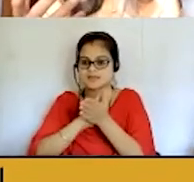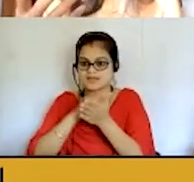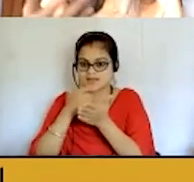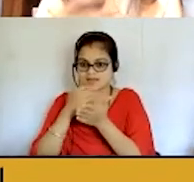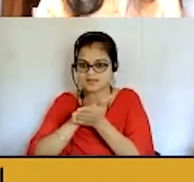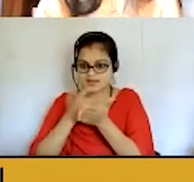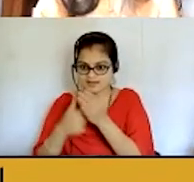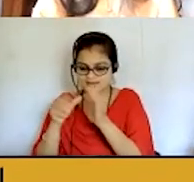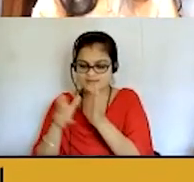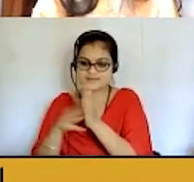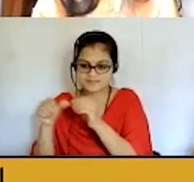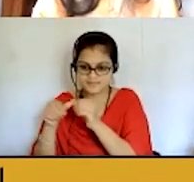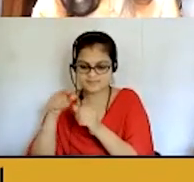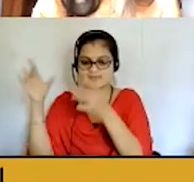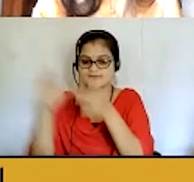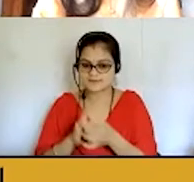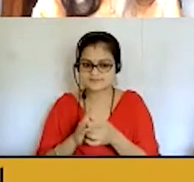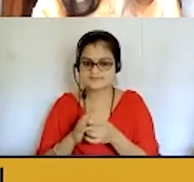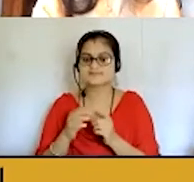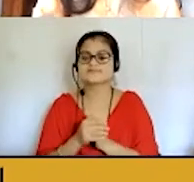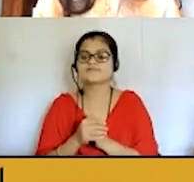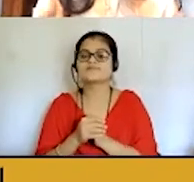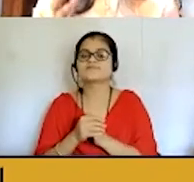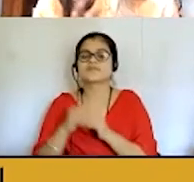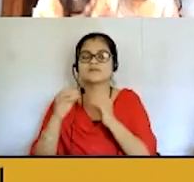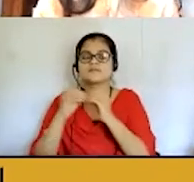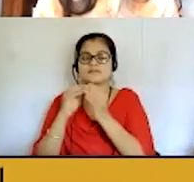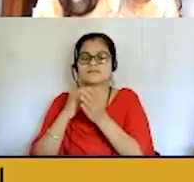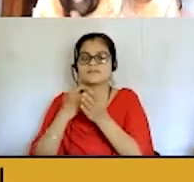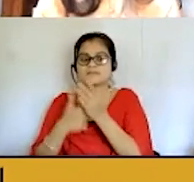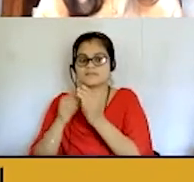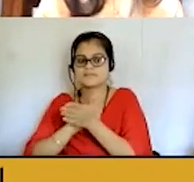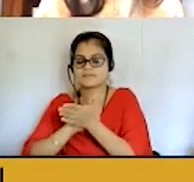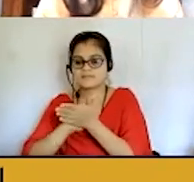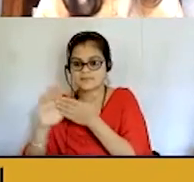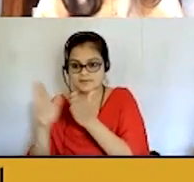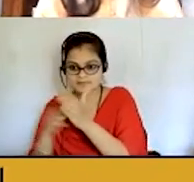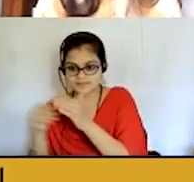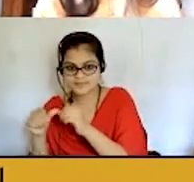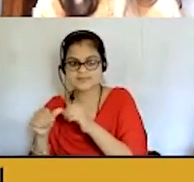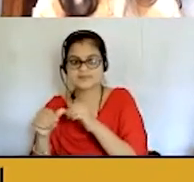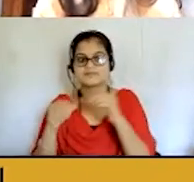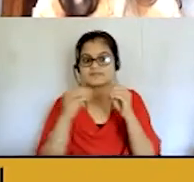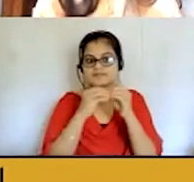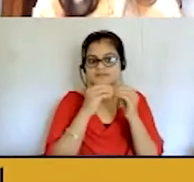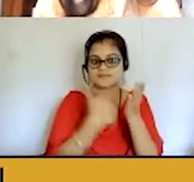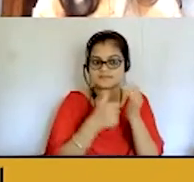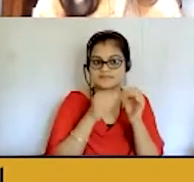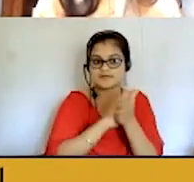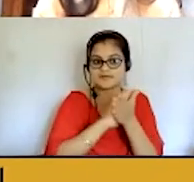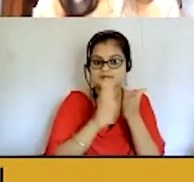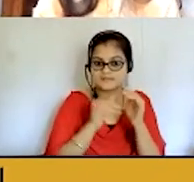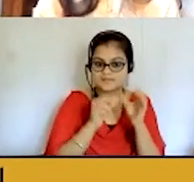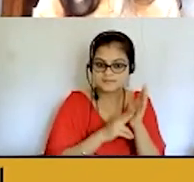same attributes. Like Brahma, Brahmani has four heads, but we only see three in this sculpture. She holds